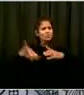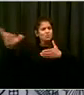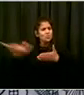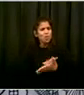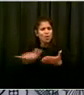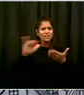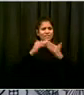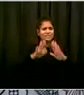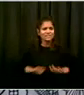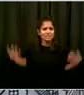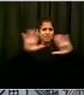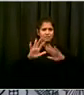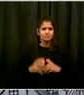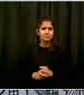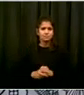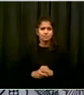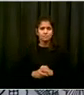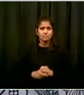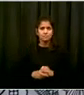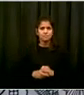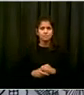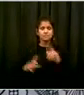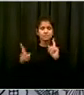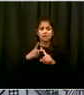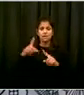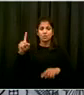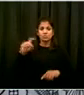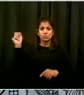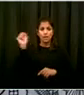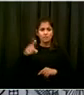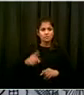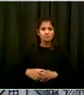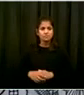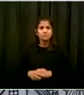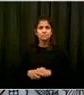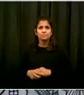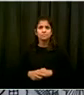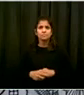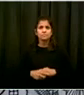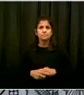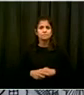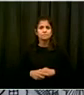Okay, Mr. Mayor. So the mayor's new system, the governor's new